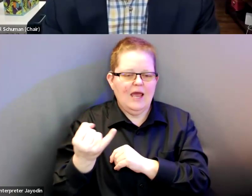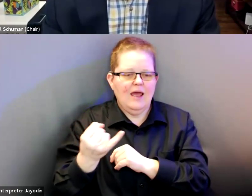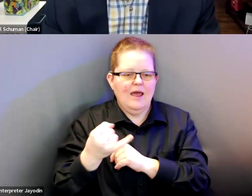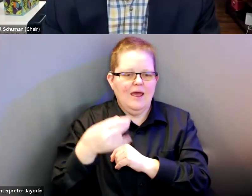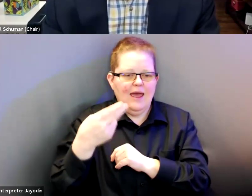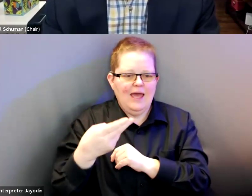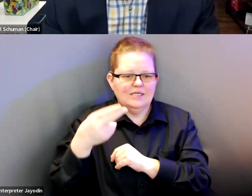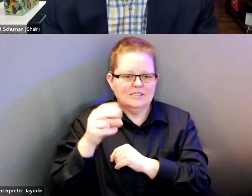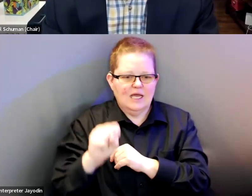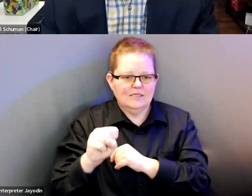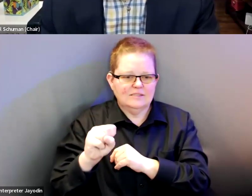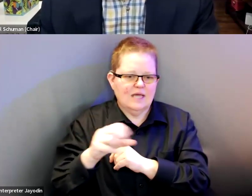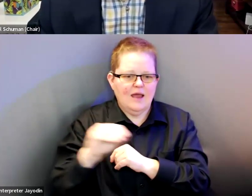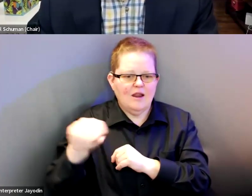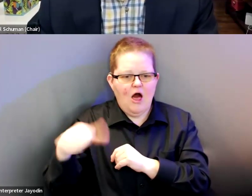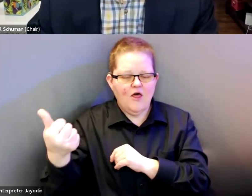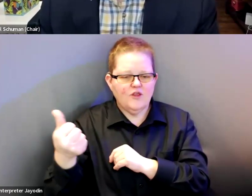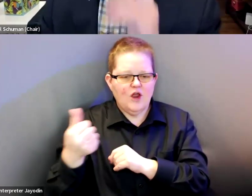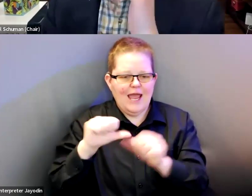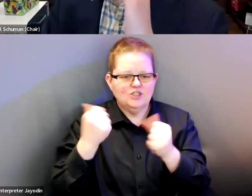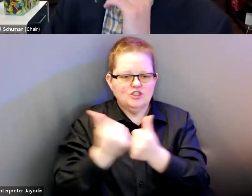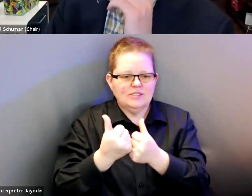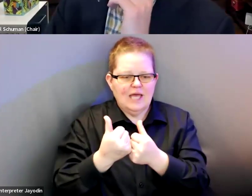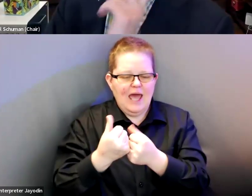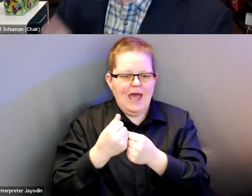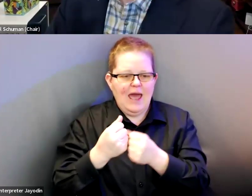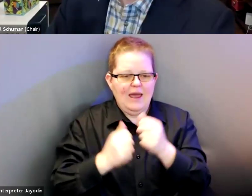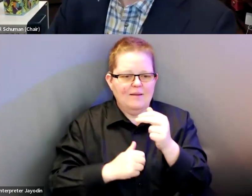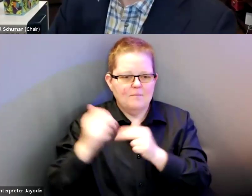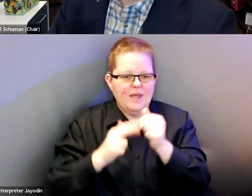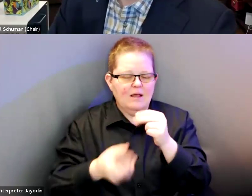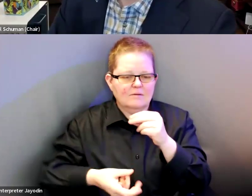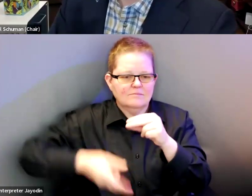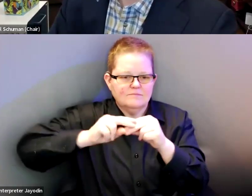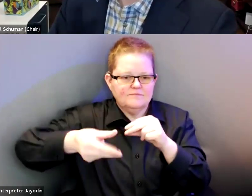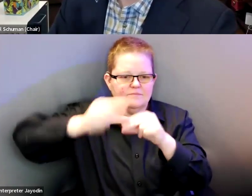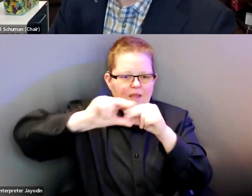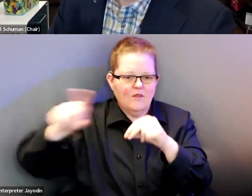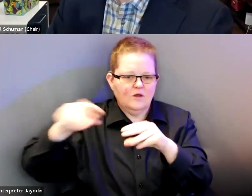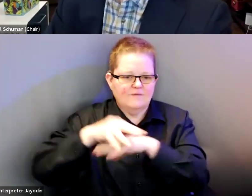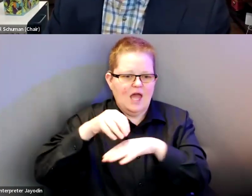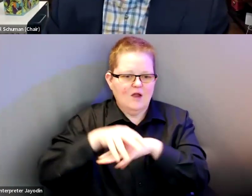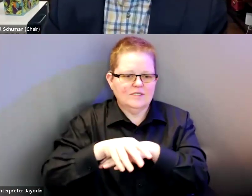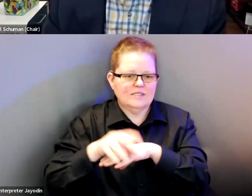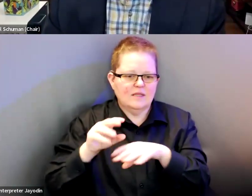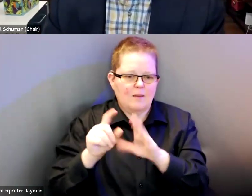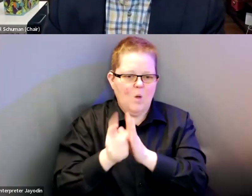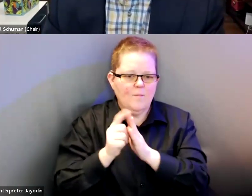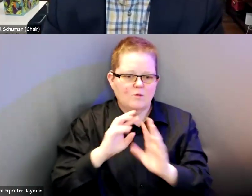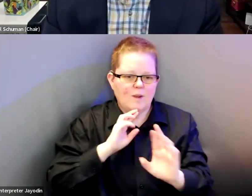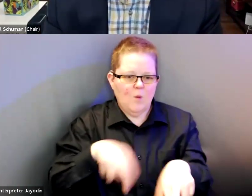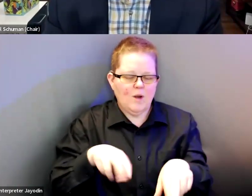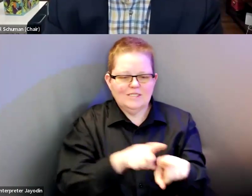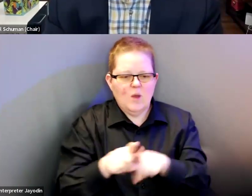HHS, and other agencies, and build on the advisories contained in the Seize the Moment report, as well as your mention